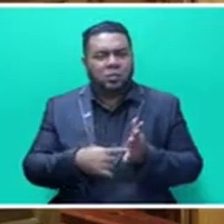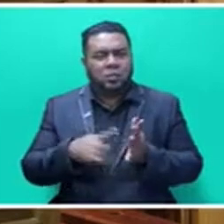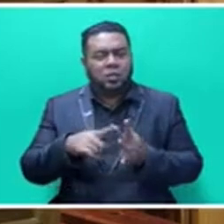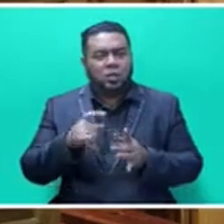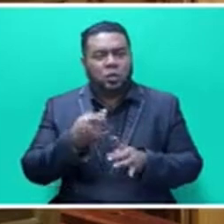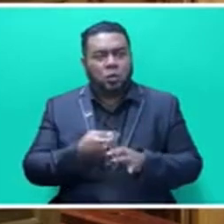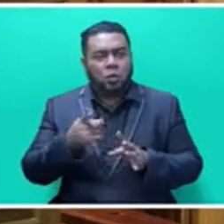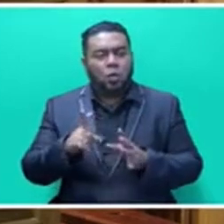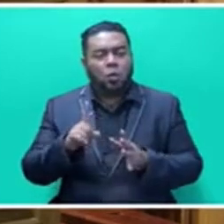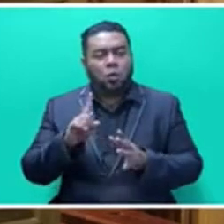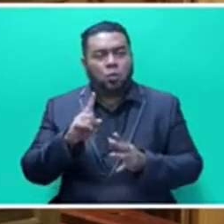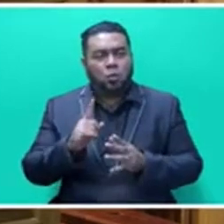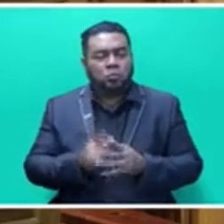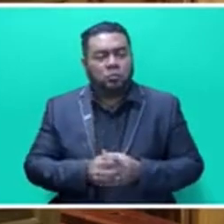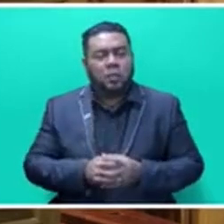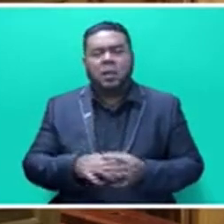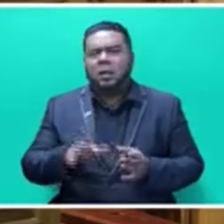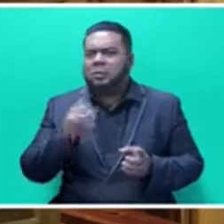raising a matter of privilege